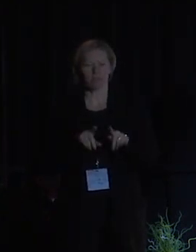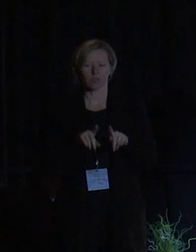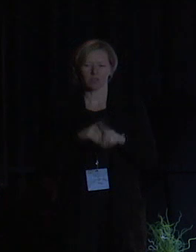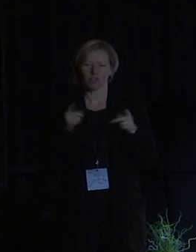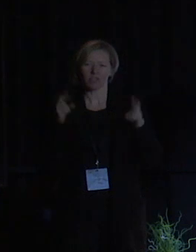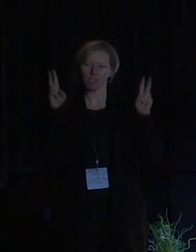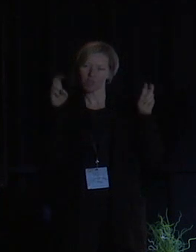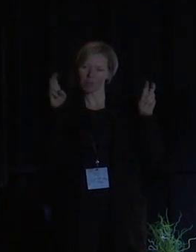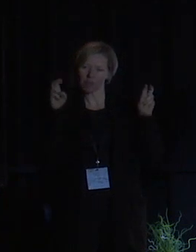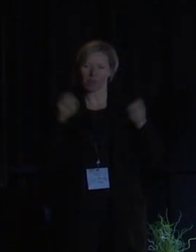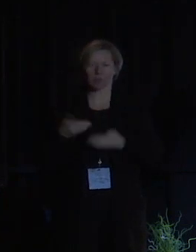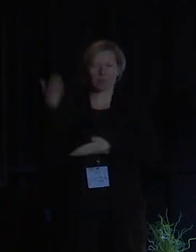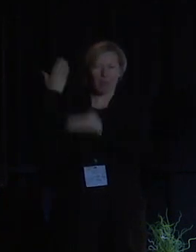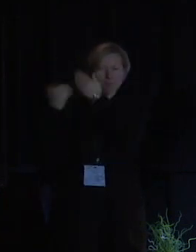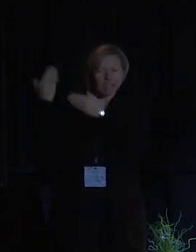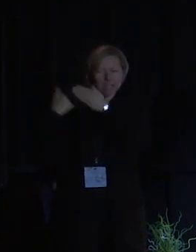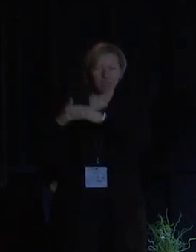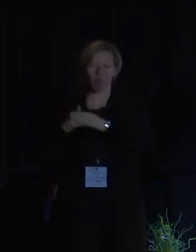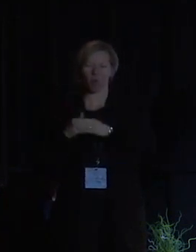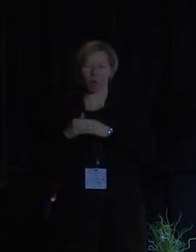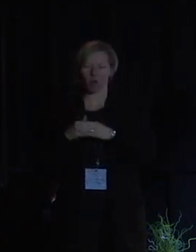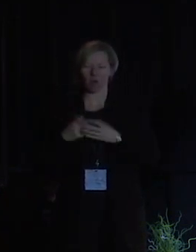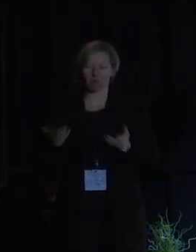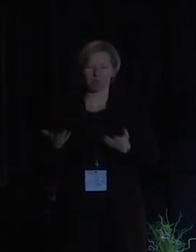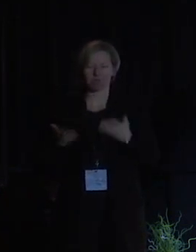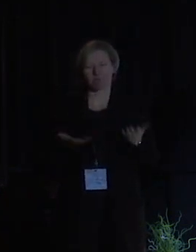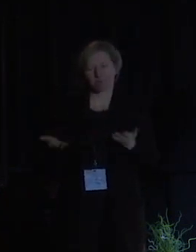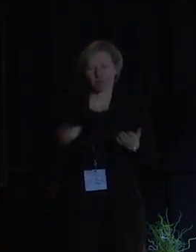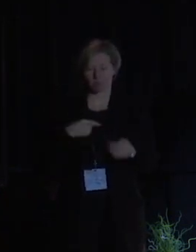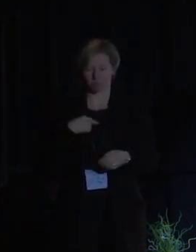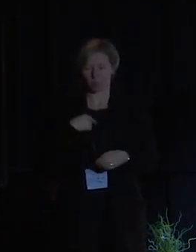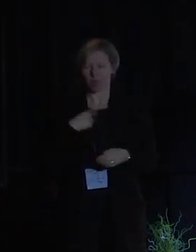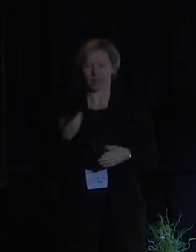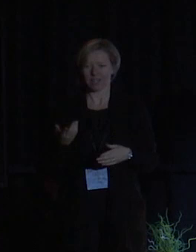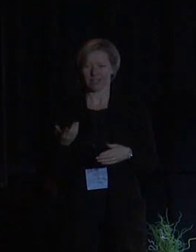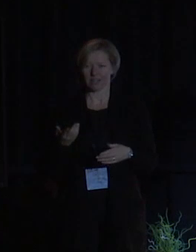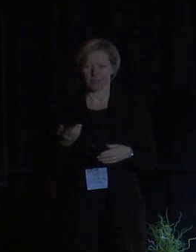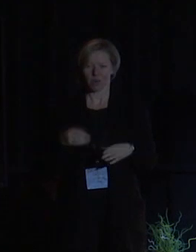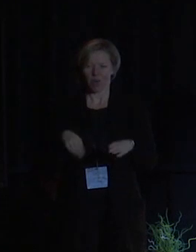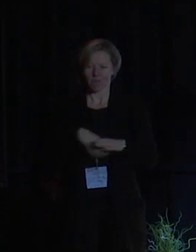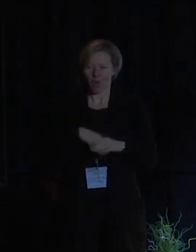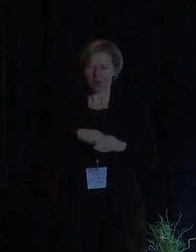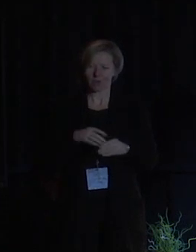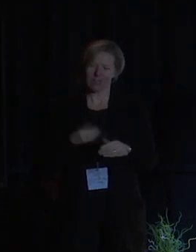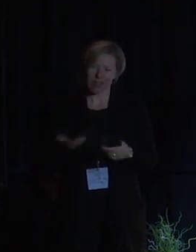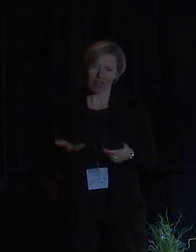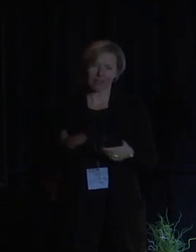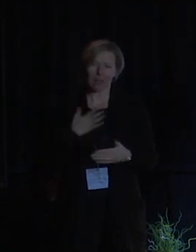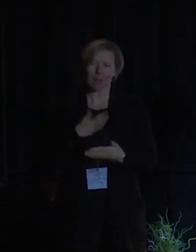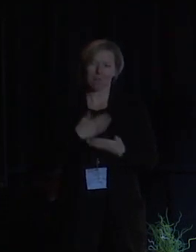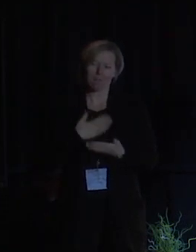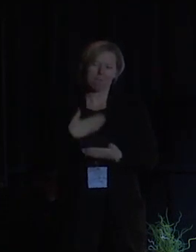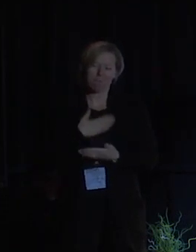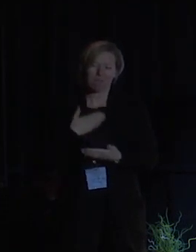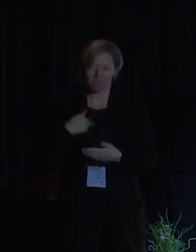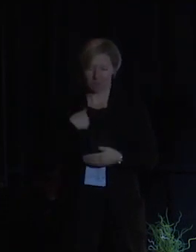topical, heritage-based, and kind of context-driven. So for us, we don't really do anything unless it's something that we care about or there's a connection to. So we're